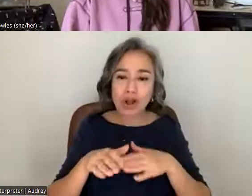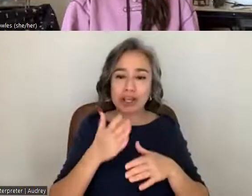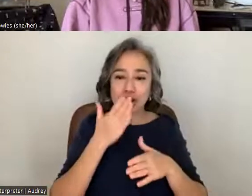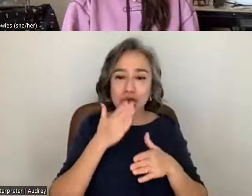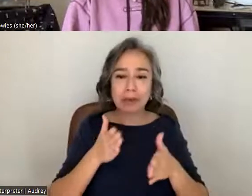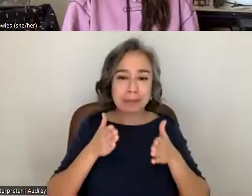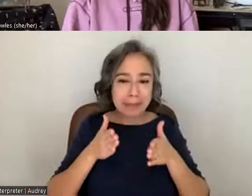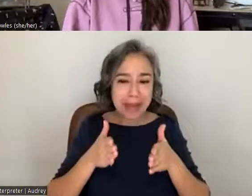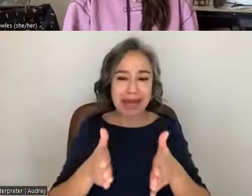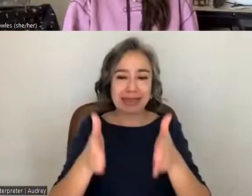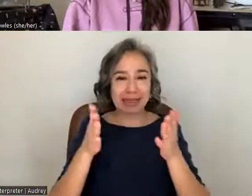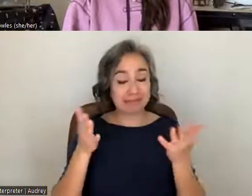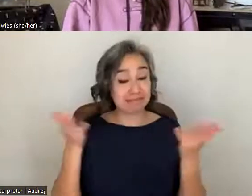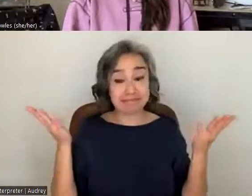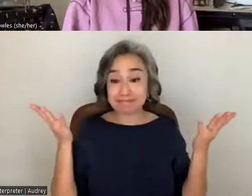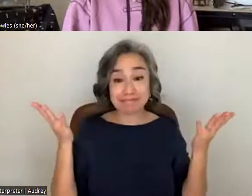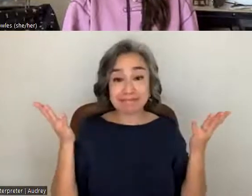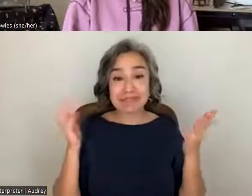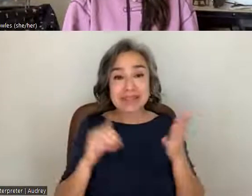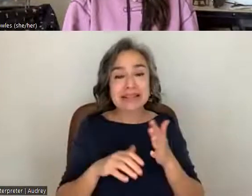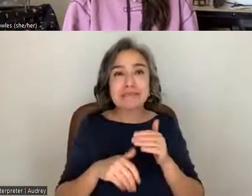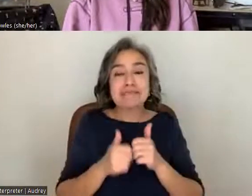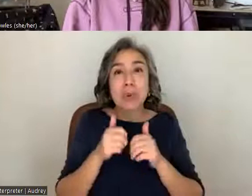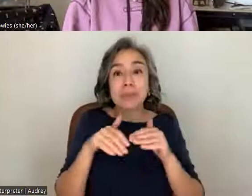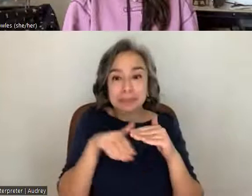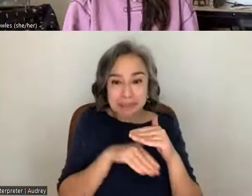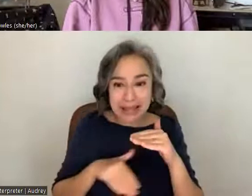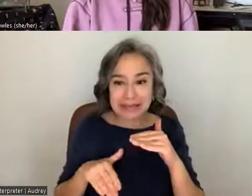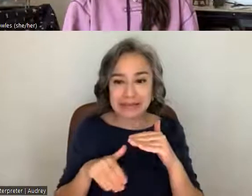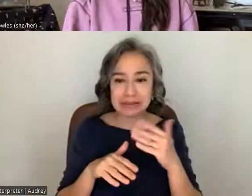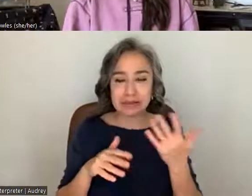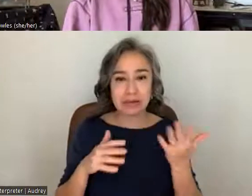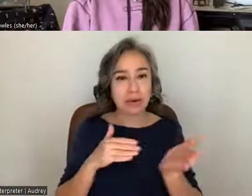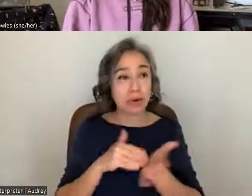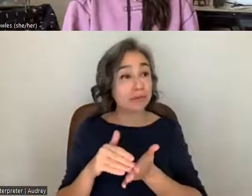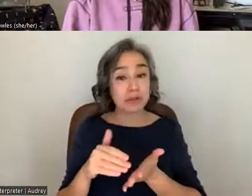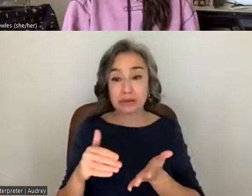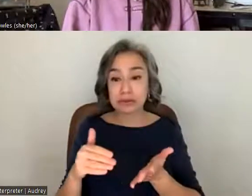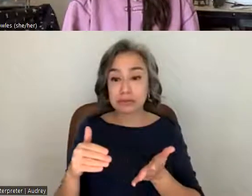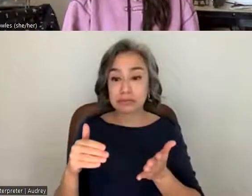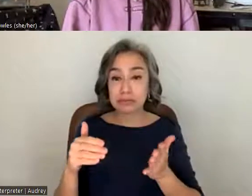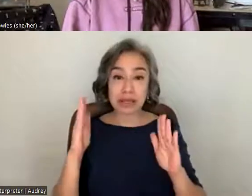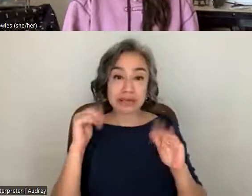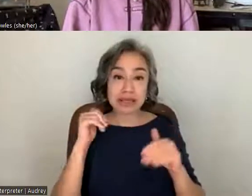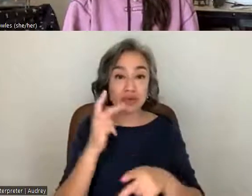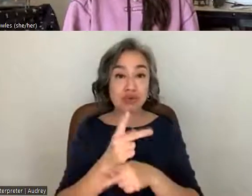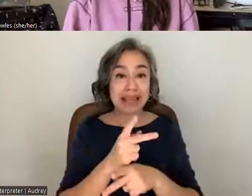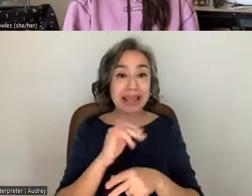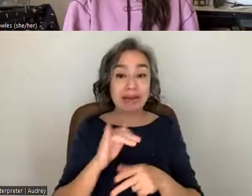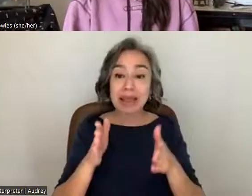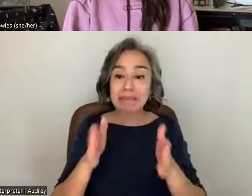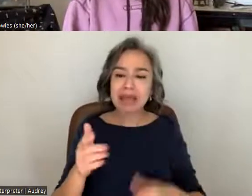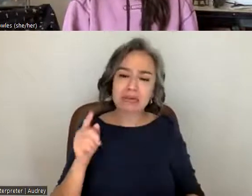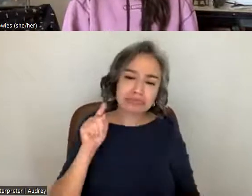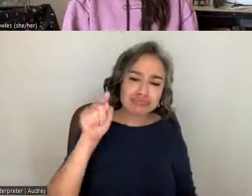And oftentimes we're expected to take care of that path 5 miles ahead of